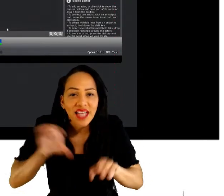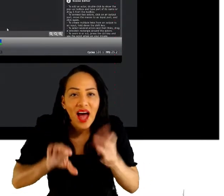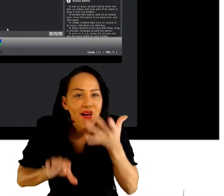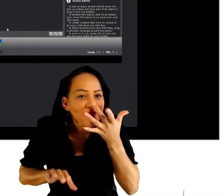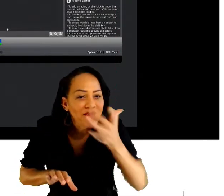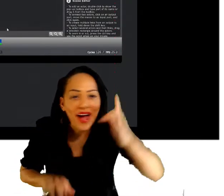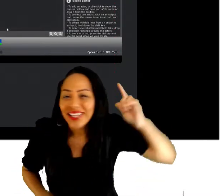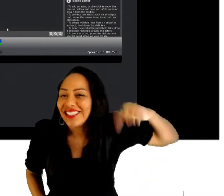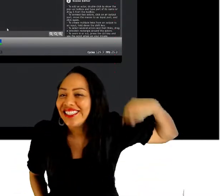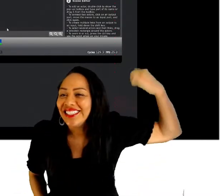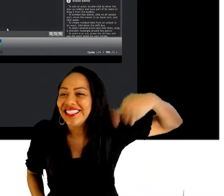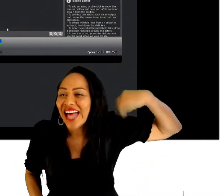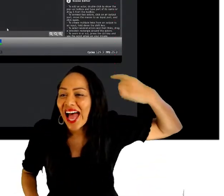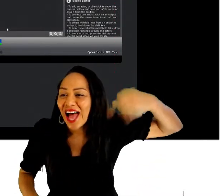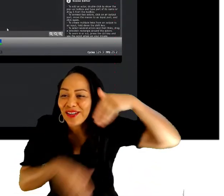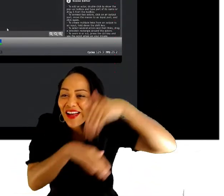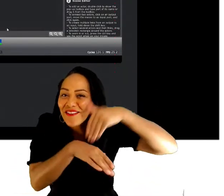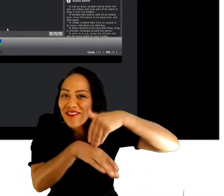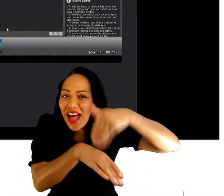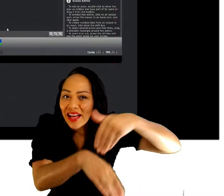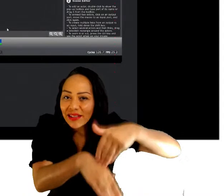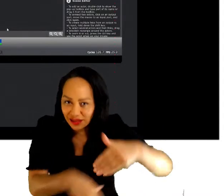got one somewhere in here.